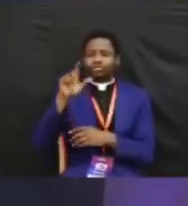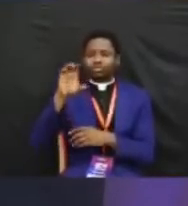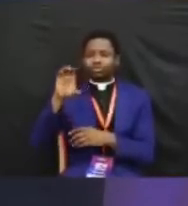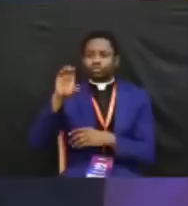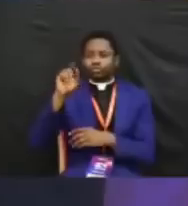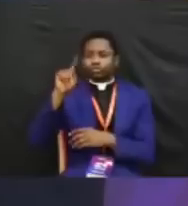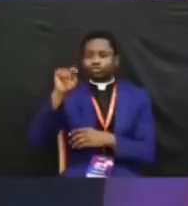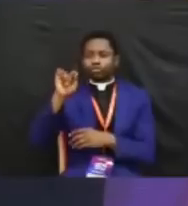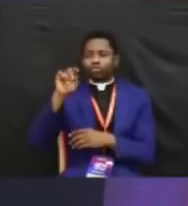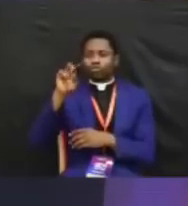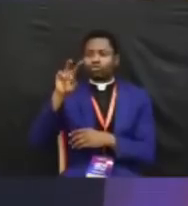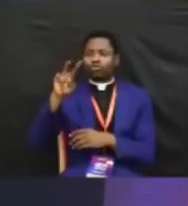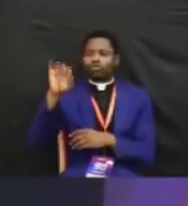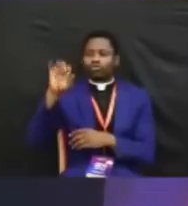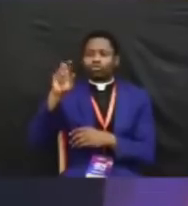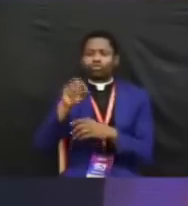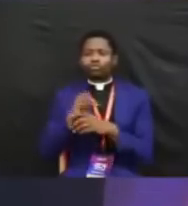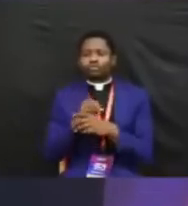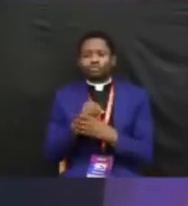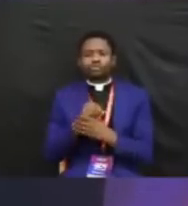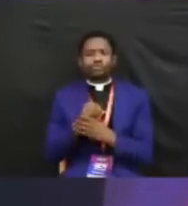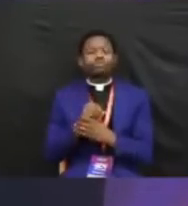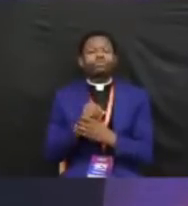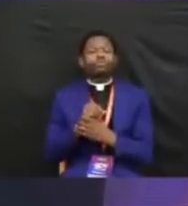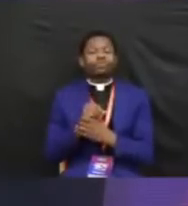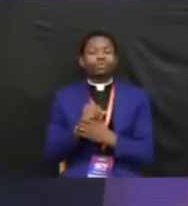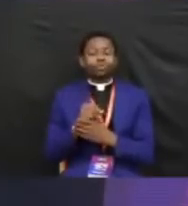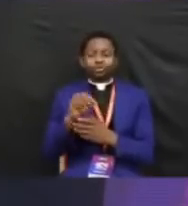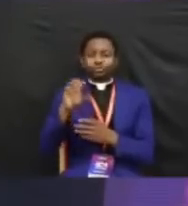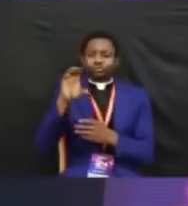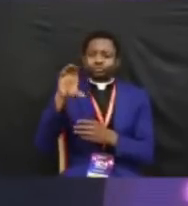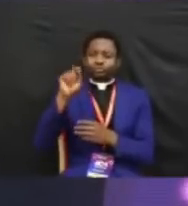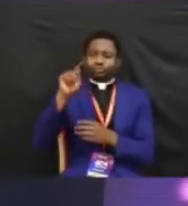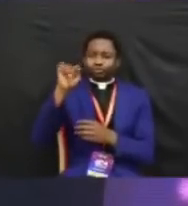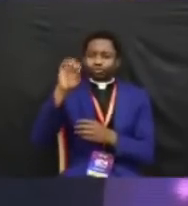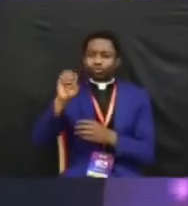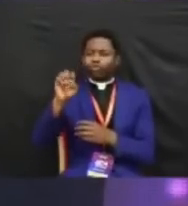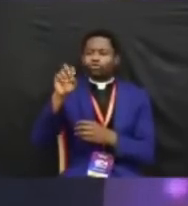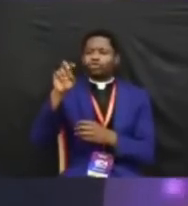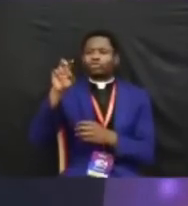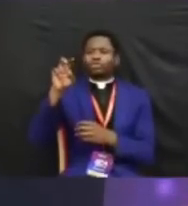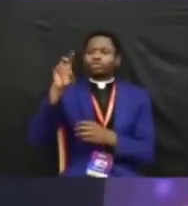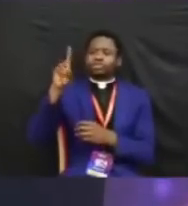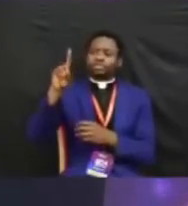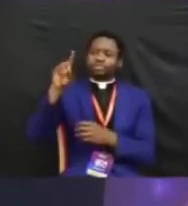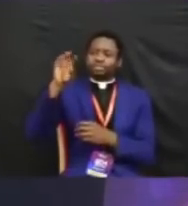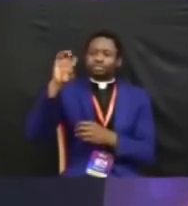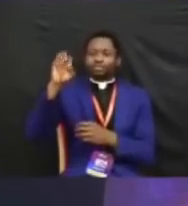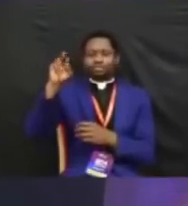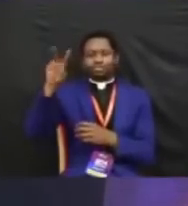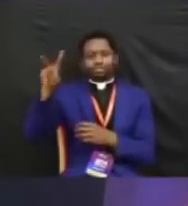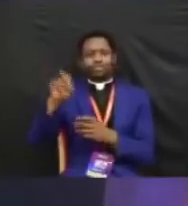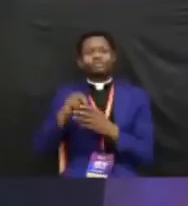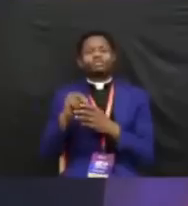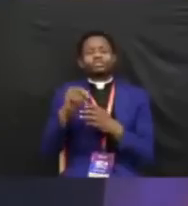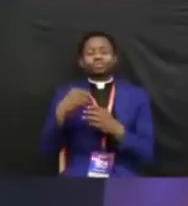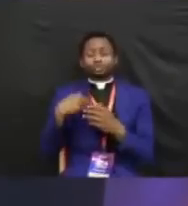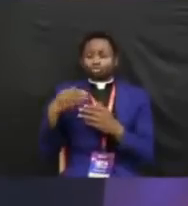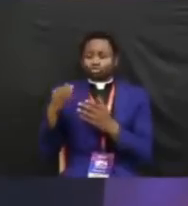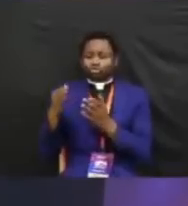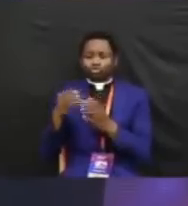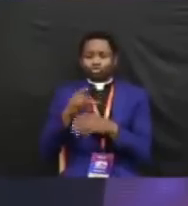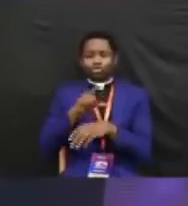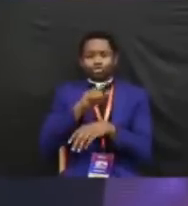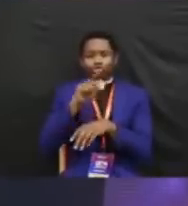streamline theological education and reaffirm our deep Pentecostal basis. Our institution in La Devoa,